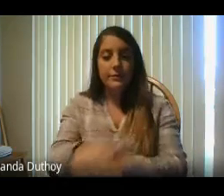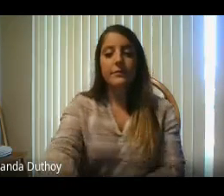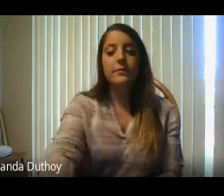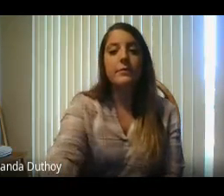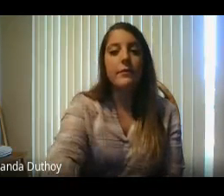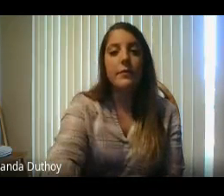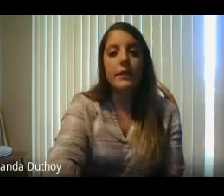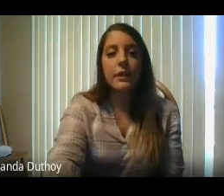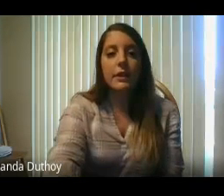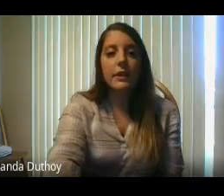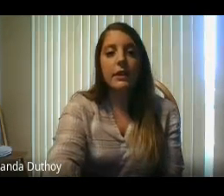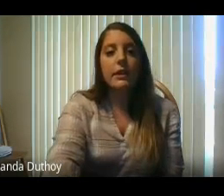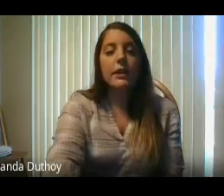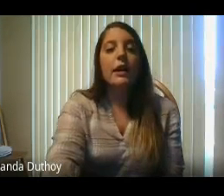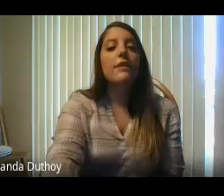at night?